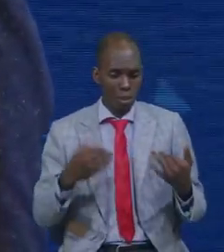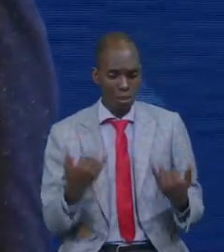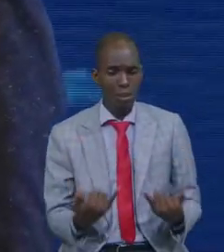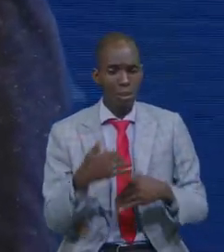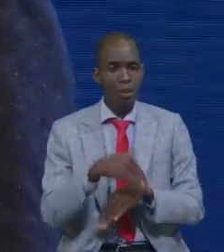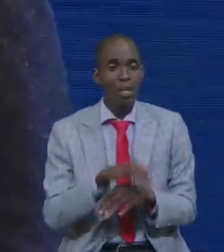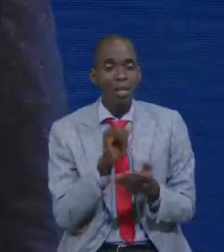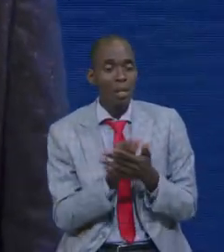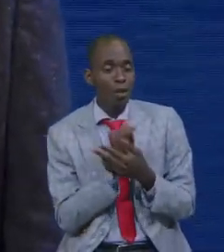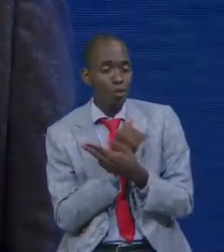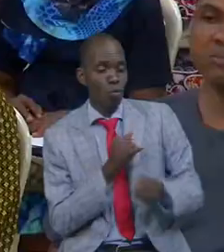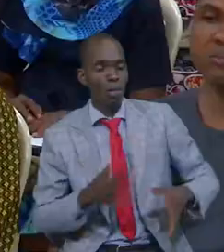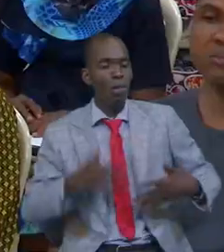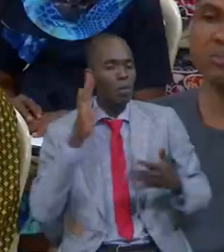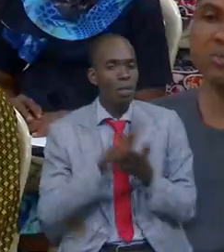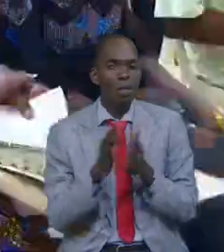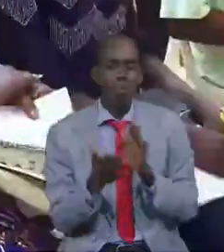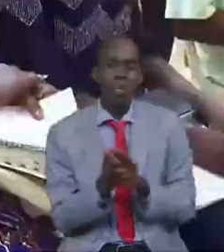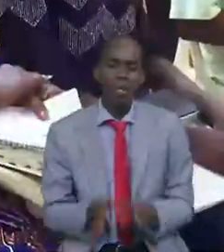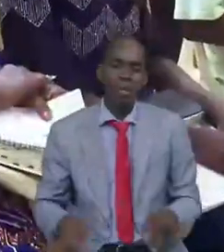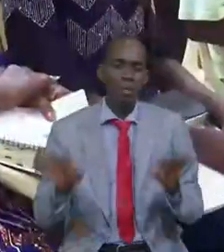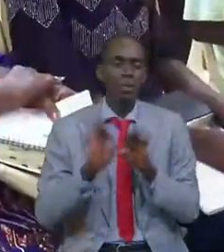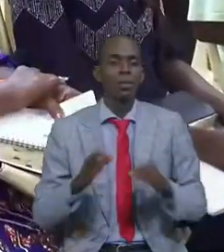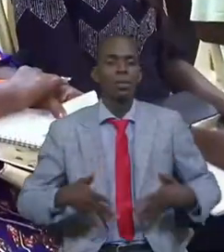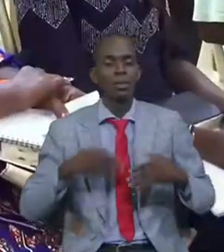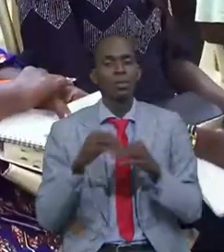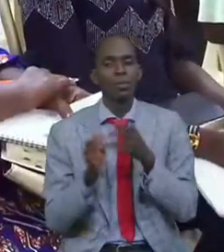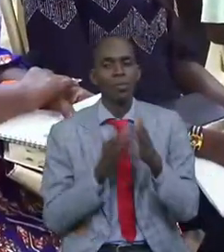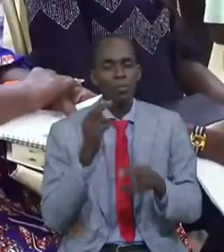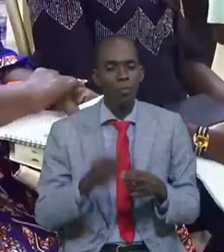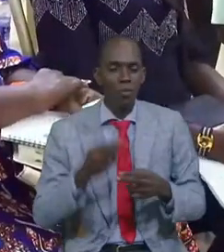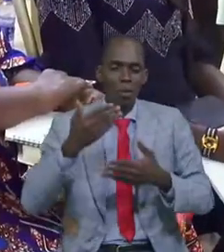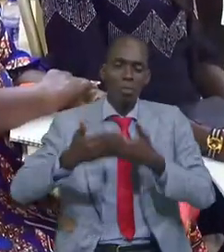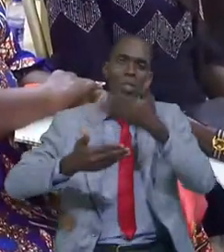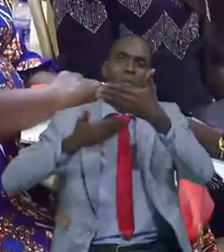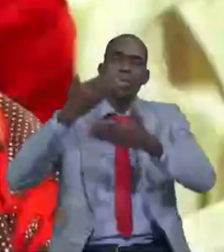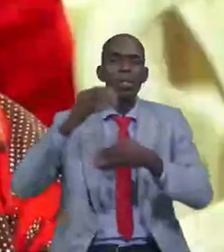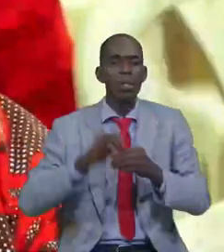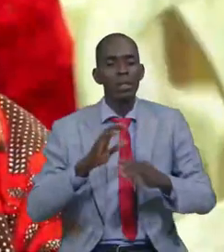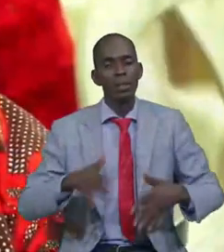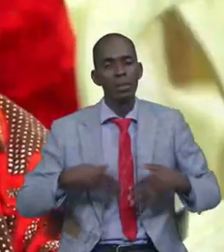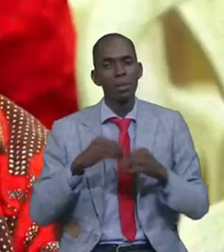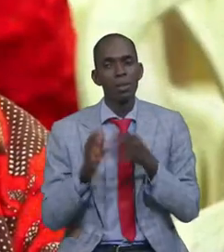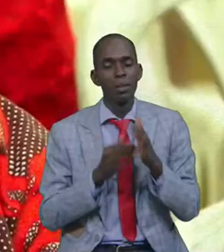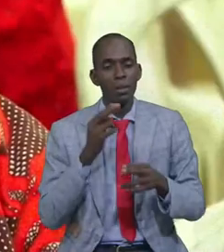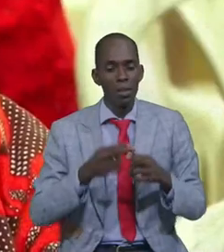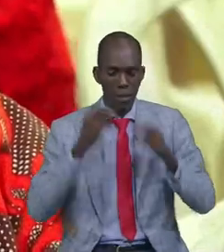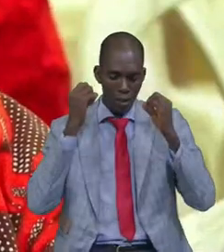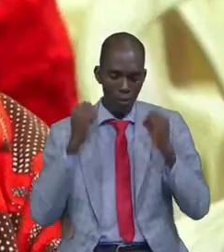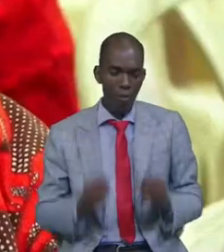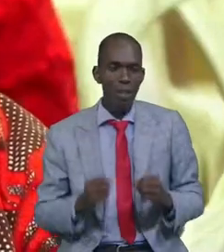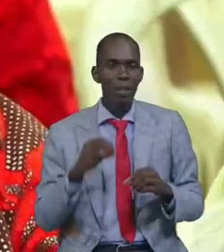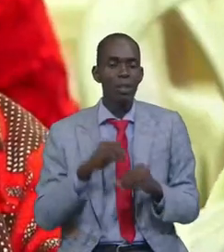useless life will become a useful life. Progress in your life, power in your